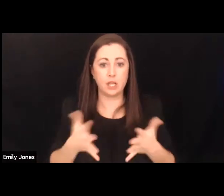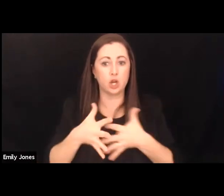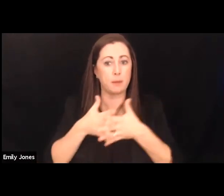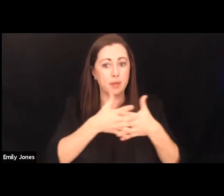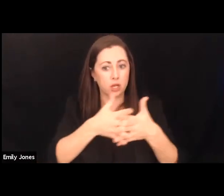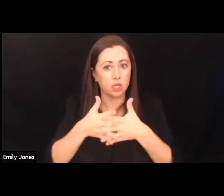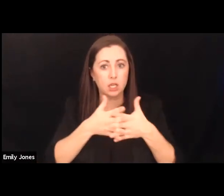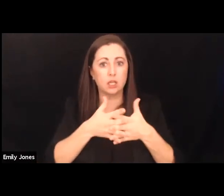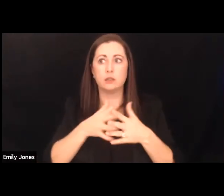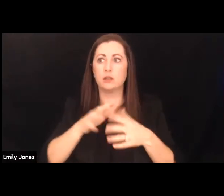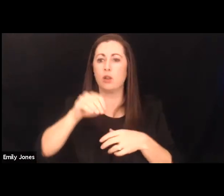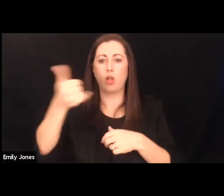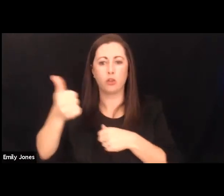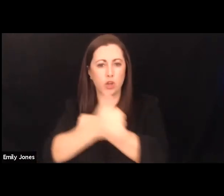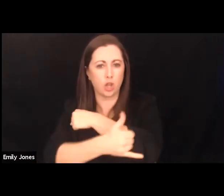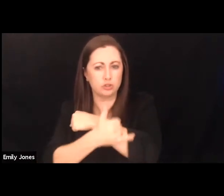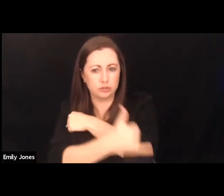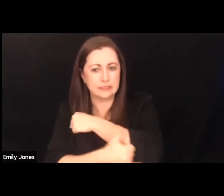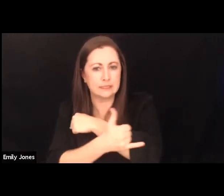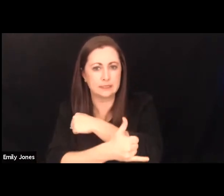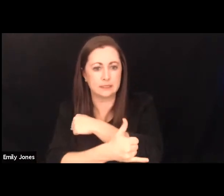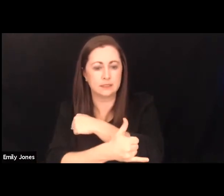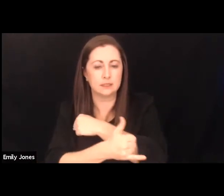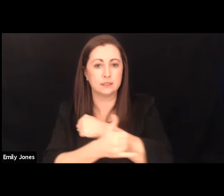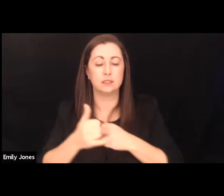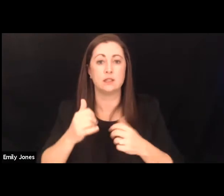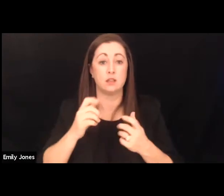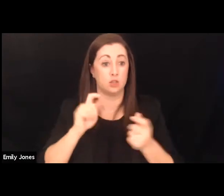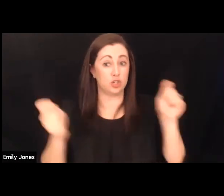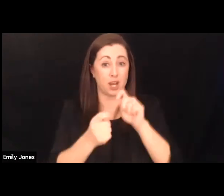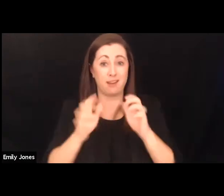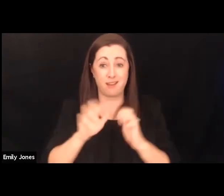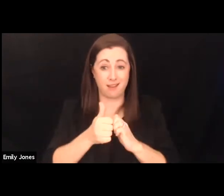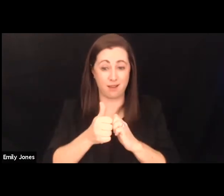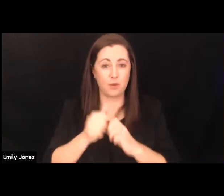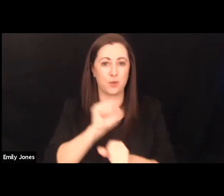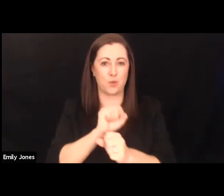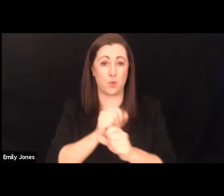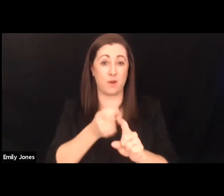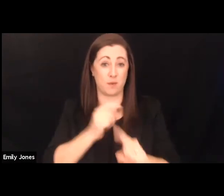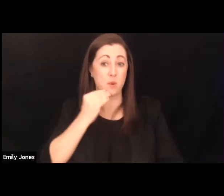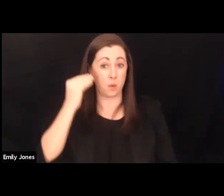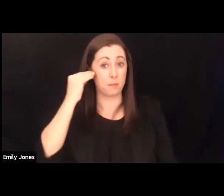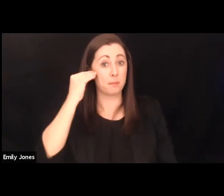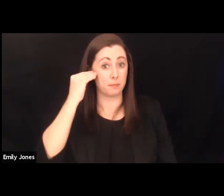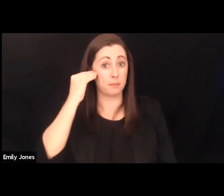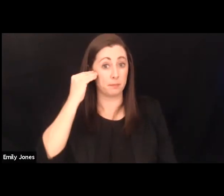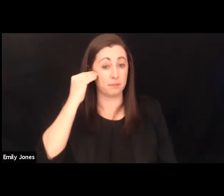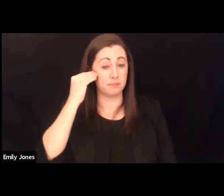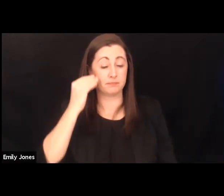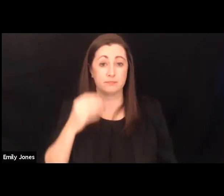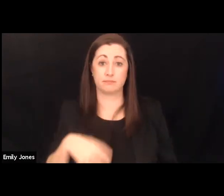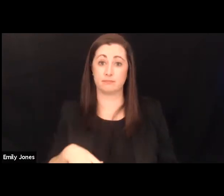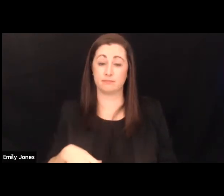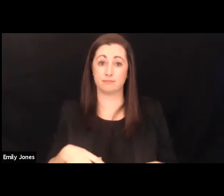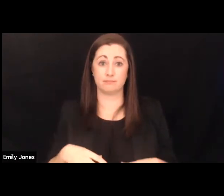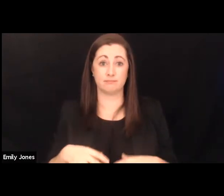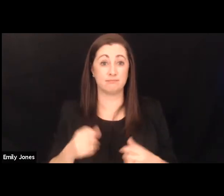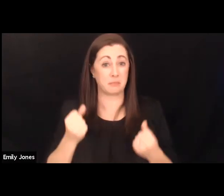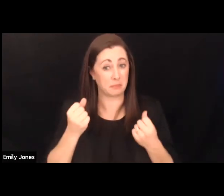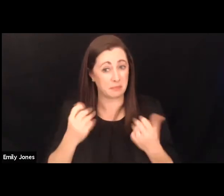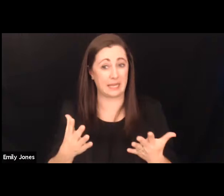globally. And that is working from home. So many businesses now are